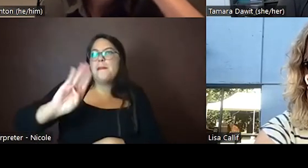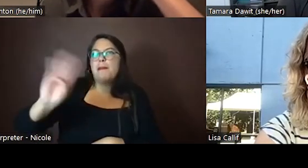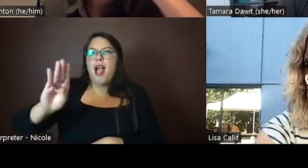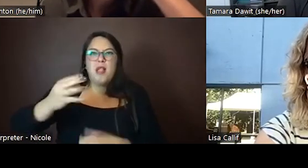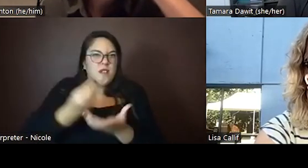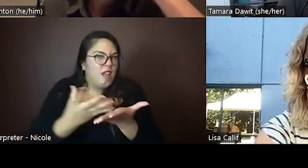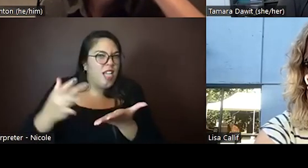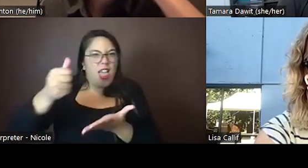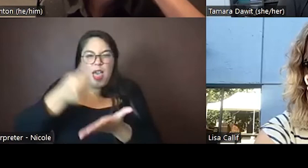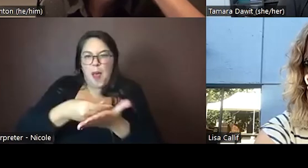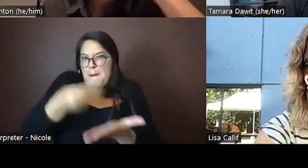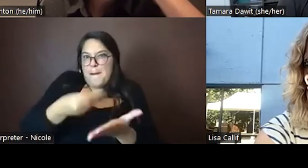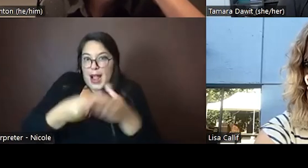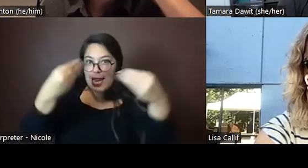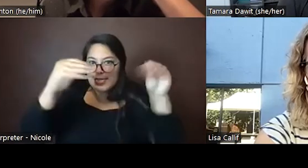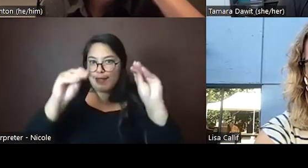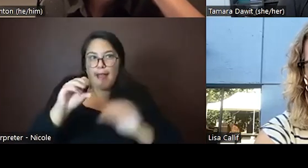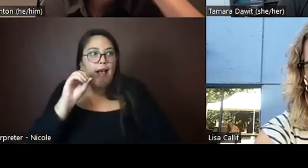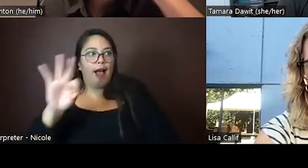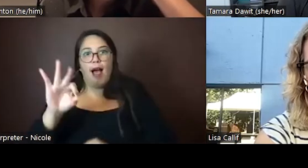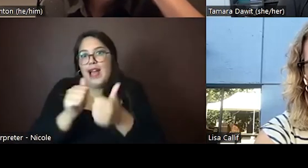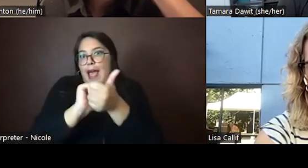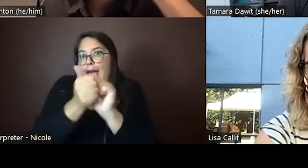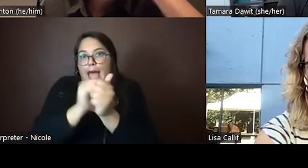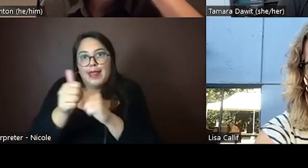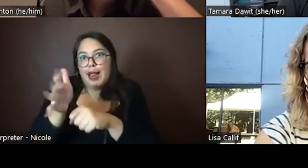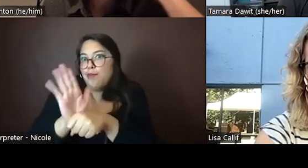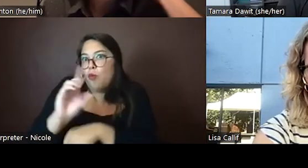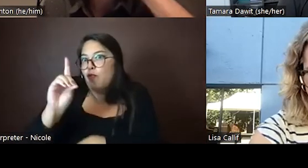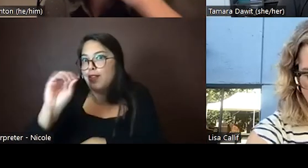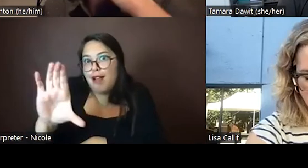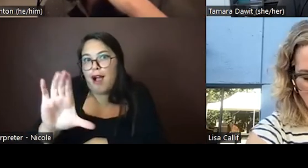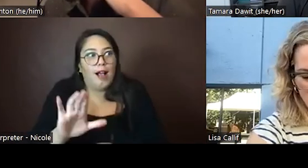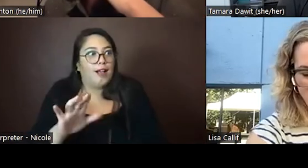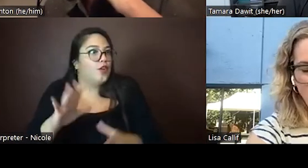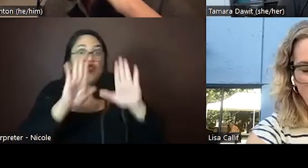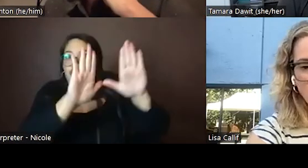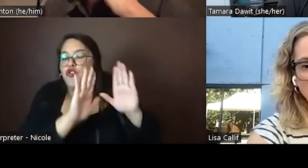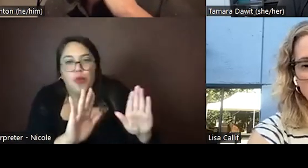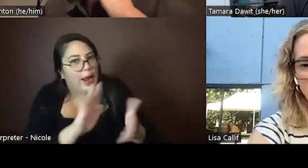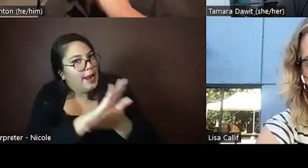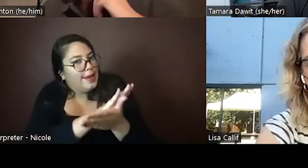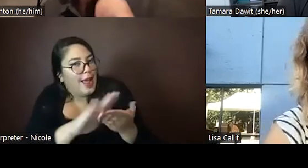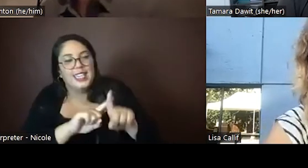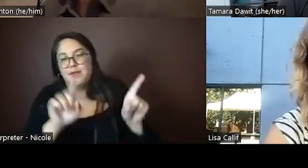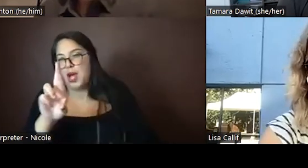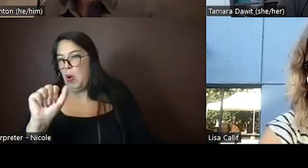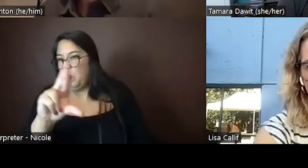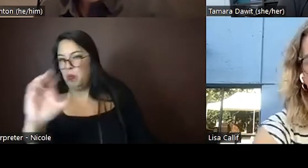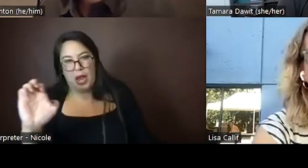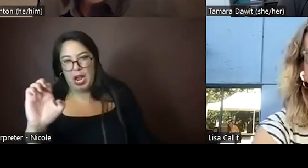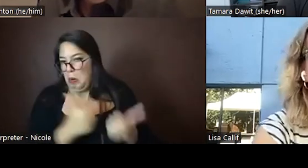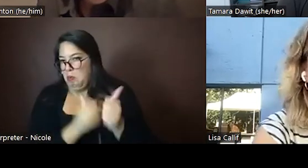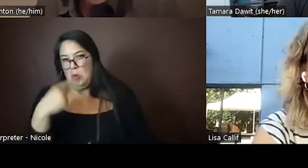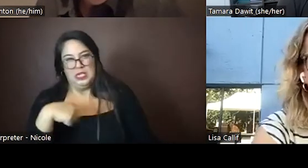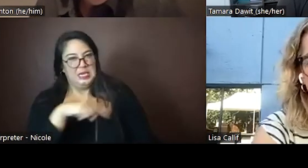It's a rare bird, and I'm excited for that. Yeah, that's not most people's lived experience here. Yeah, I mean, 100%. I totally agree with both of